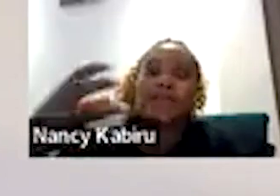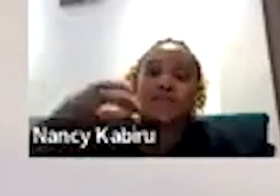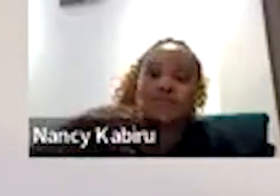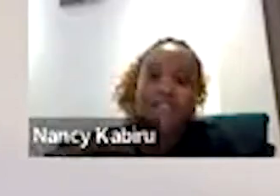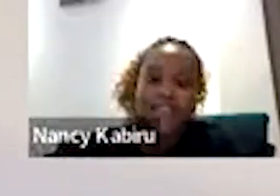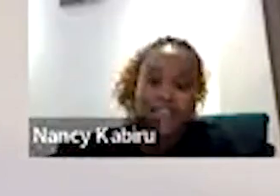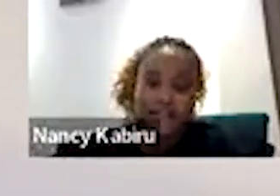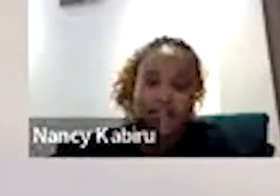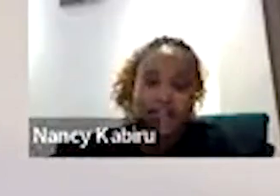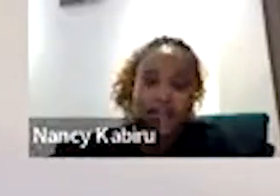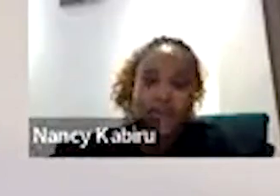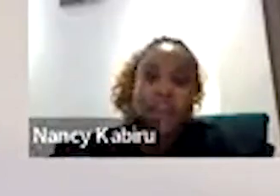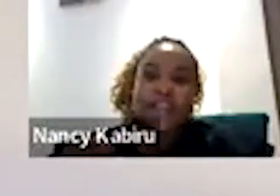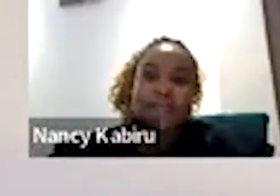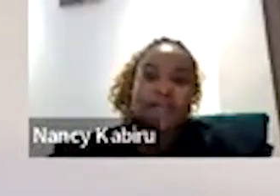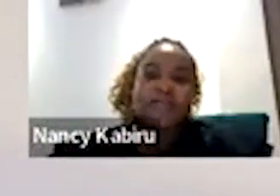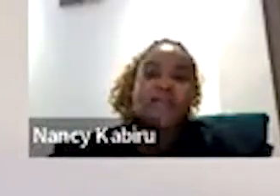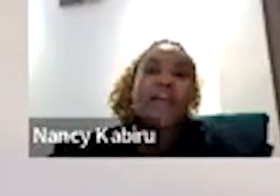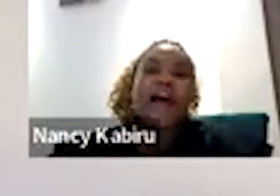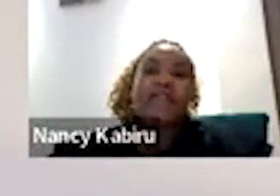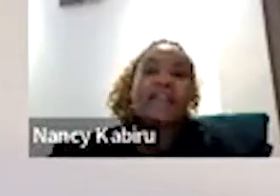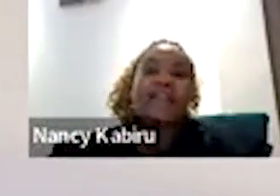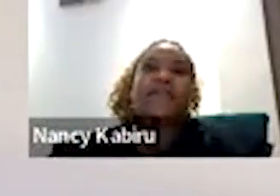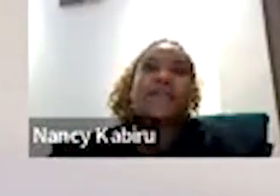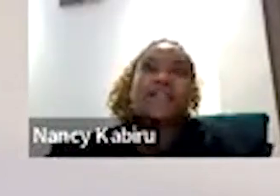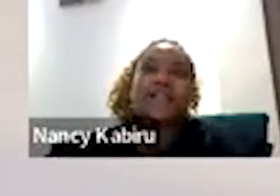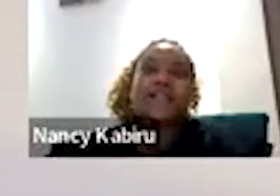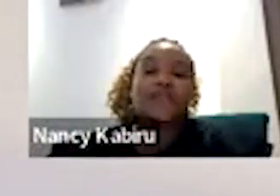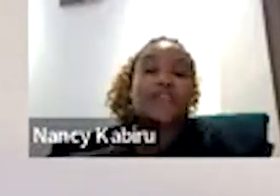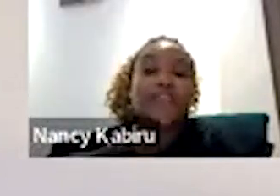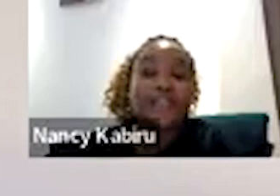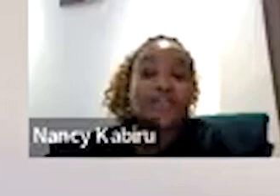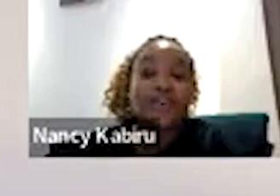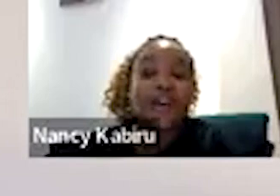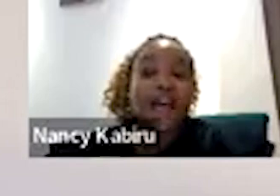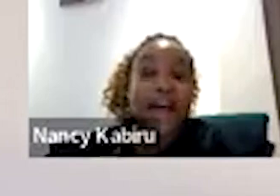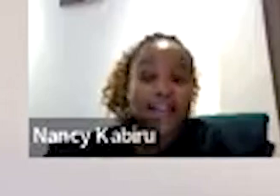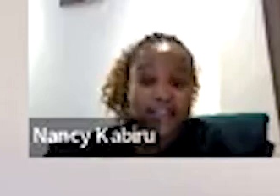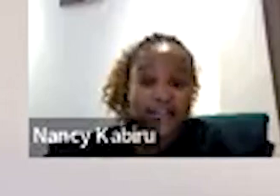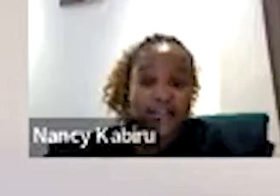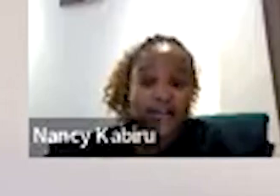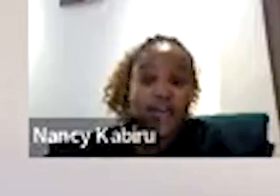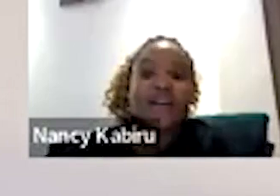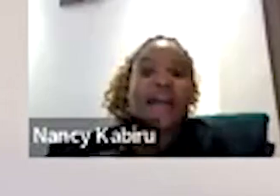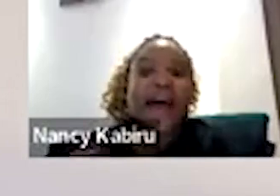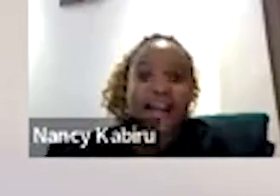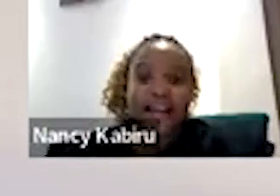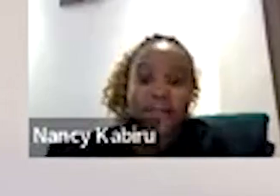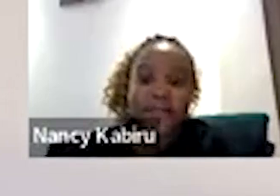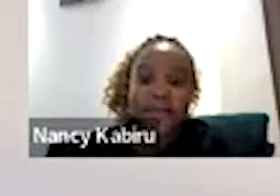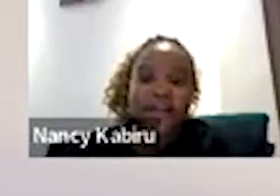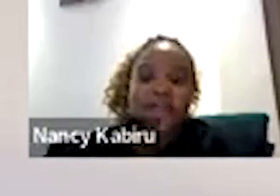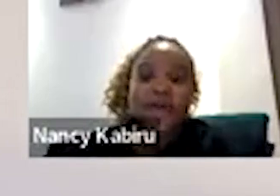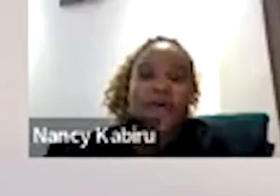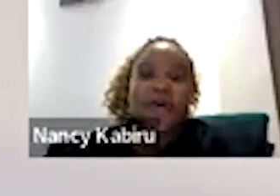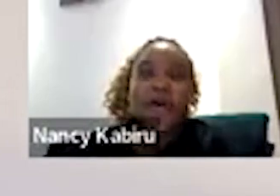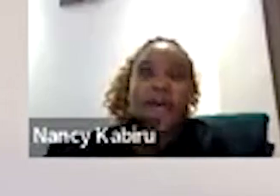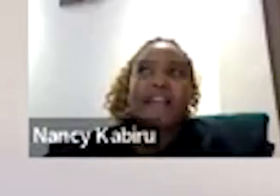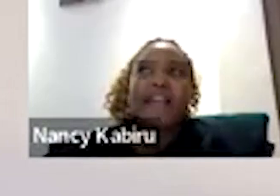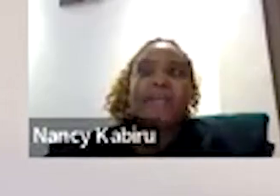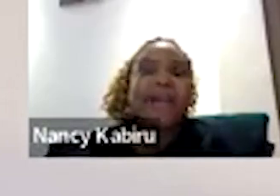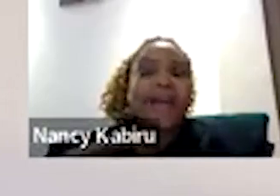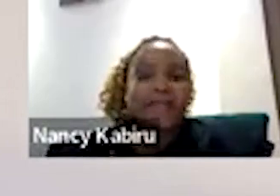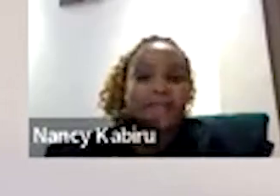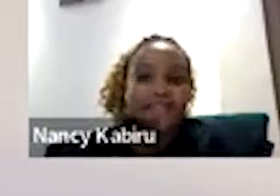because they are unable to deal with themselves, or they have experiences of guilt or hurt or anger.